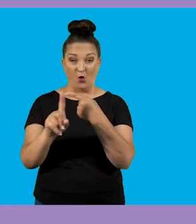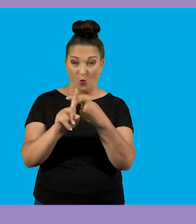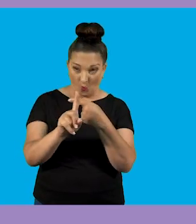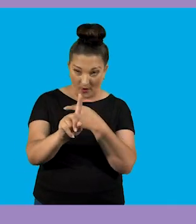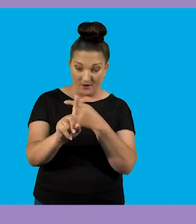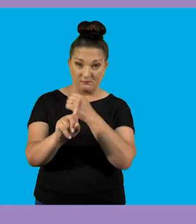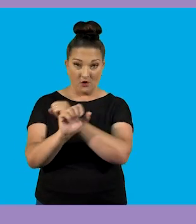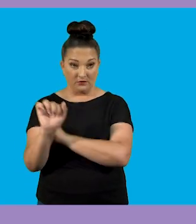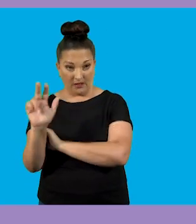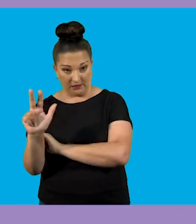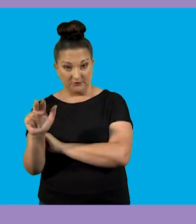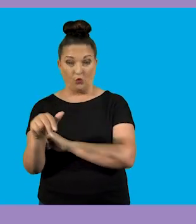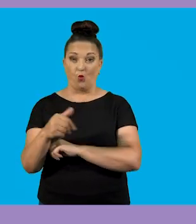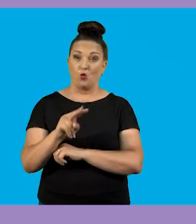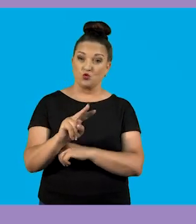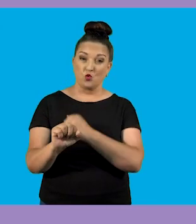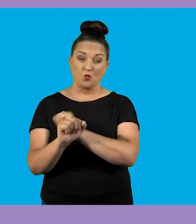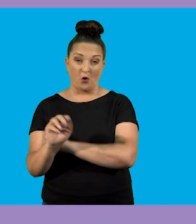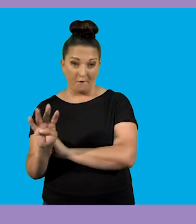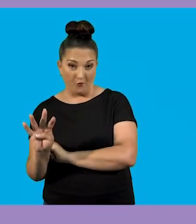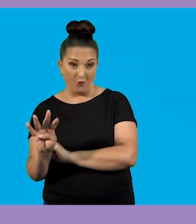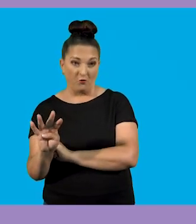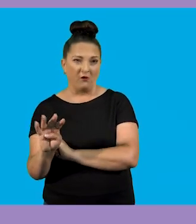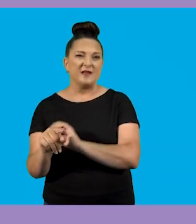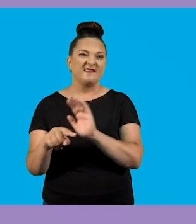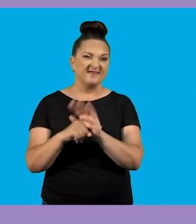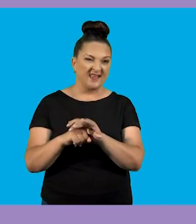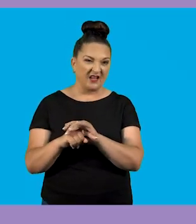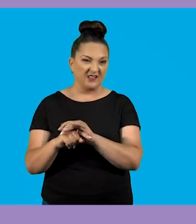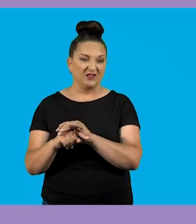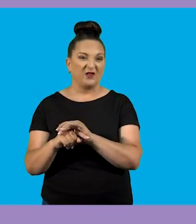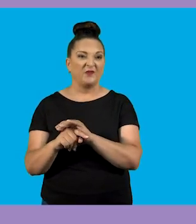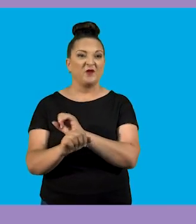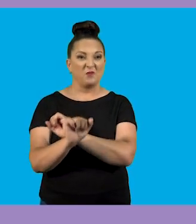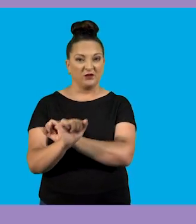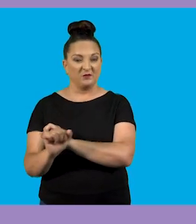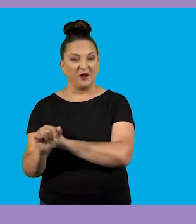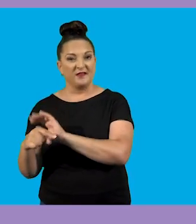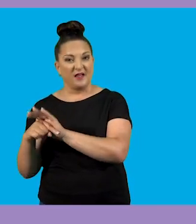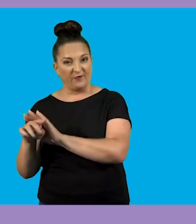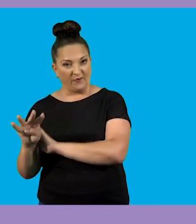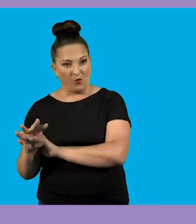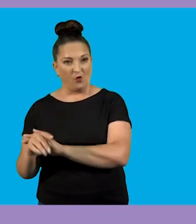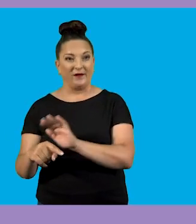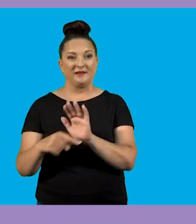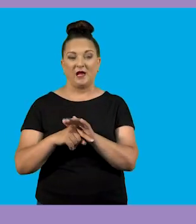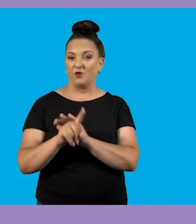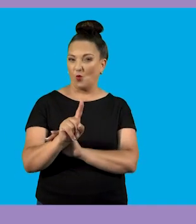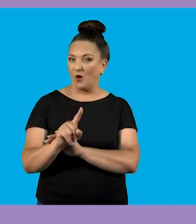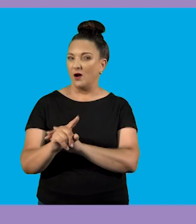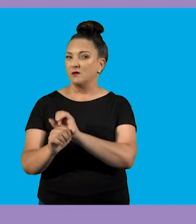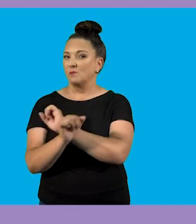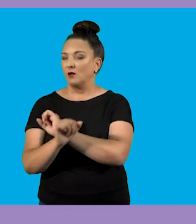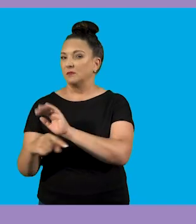we have 2 multiplied by 4. We also have negative 2 multiplied by negative 4, and a negative 1 multiplied by a